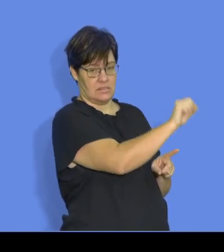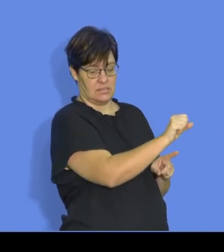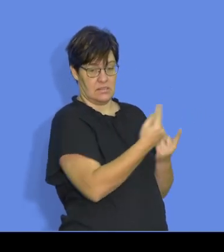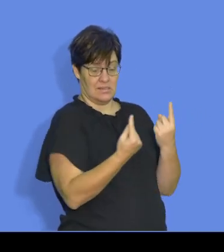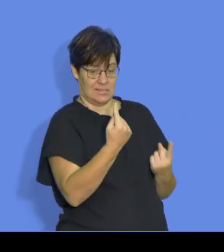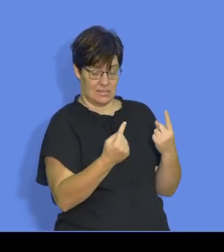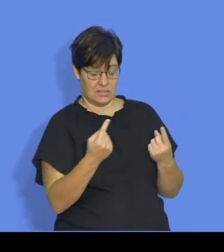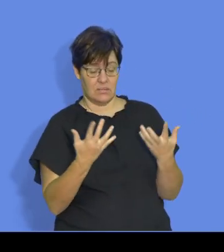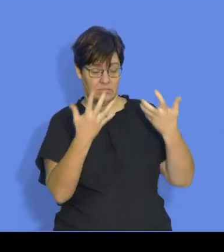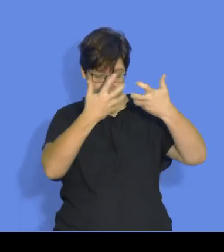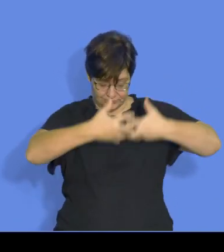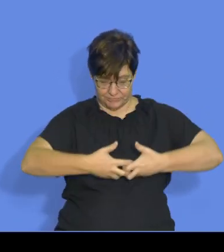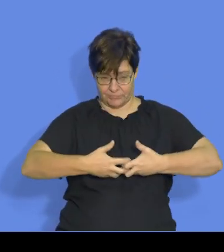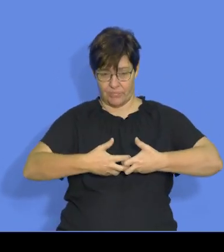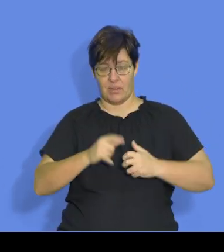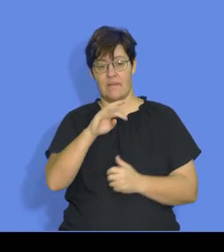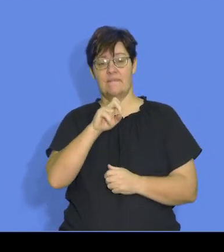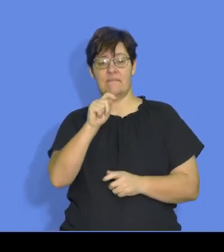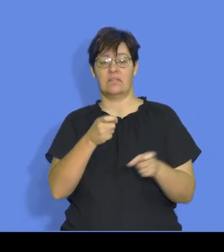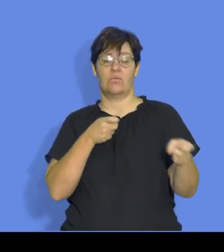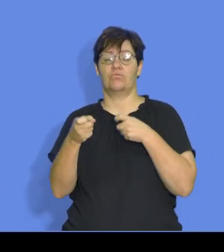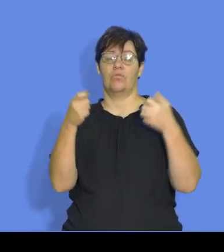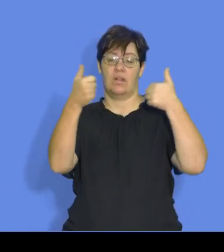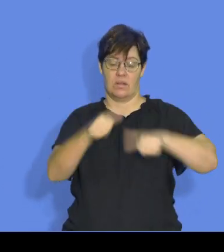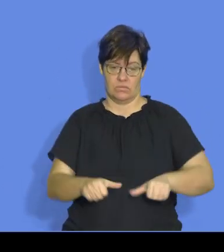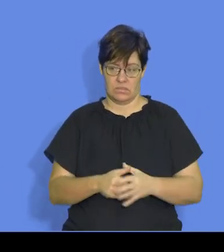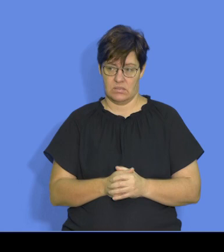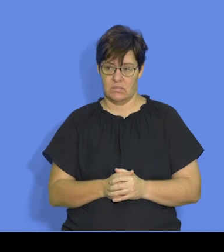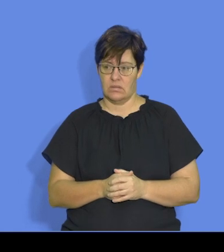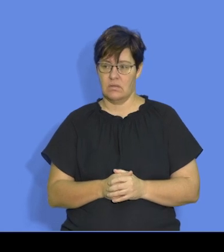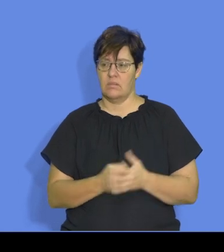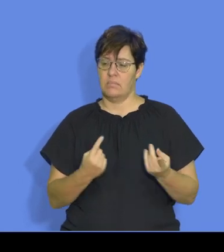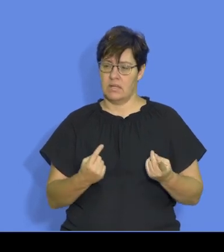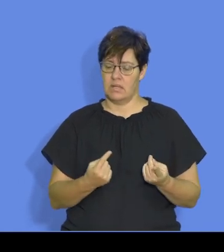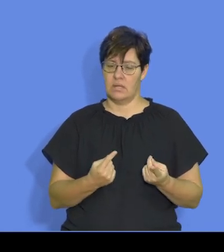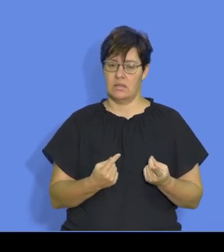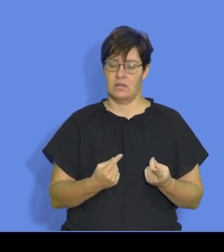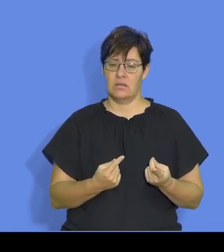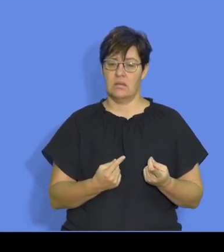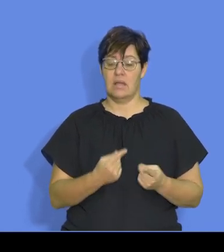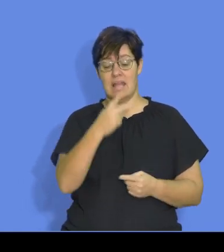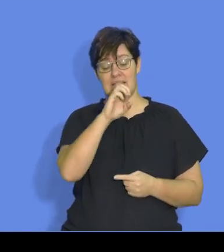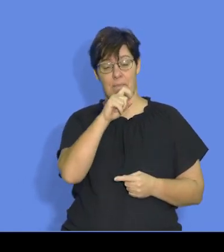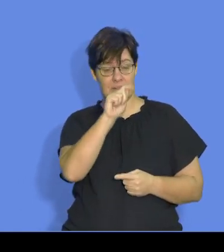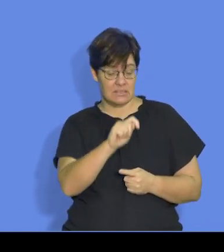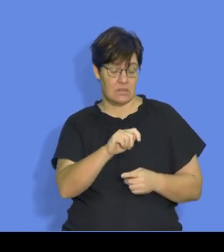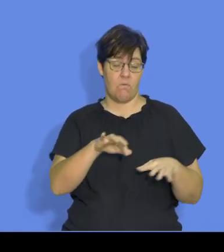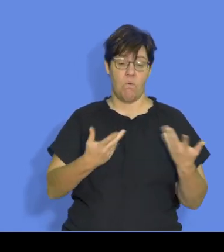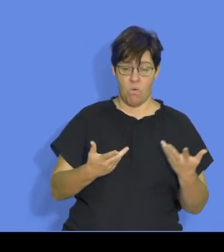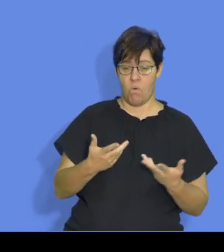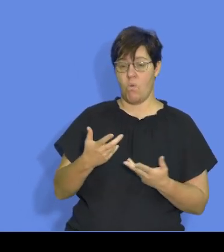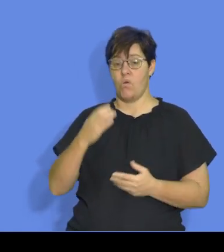items fit into your VAT control account, which will either end off with either a debit balance or